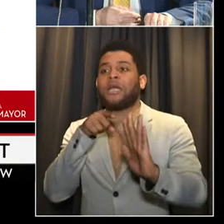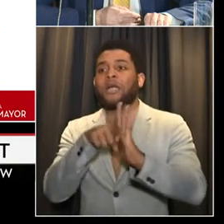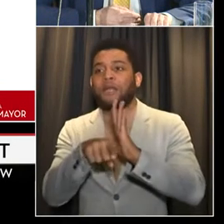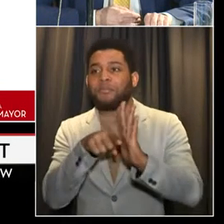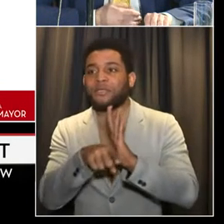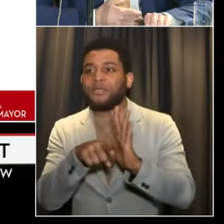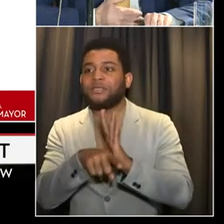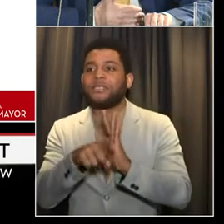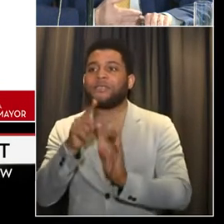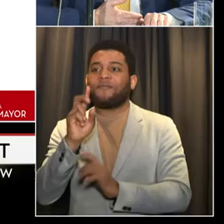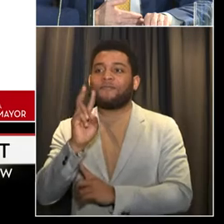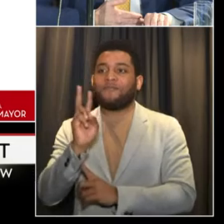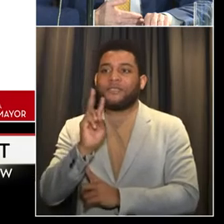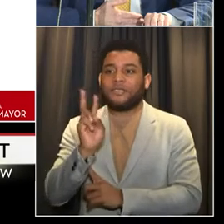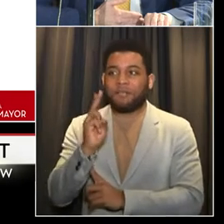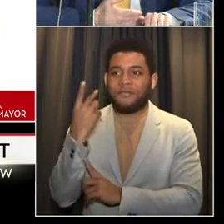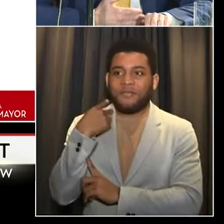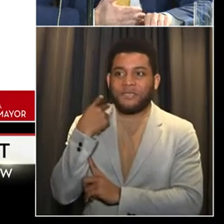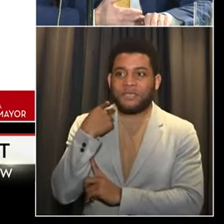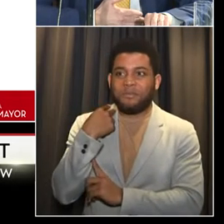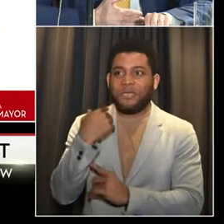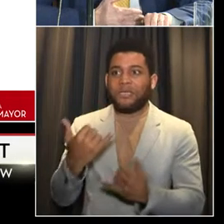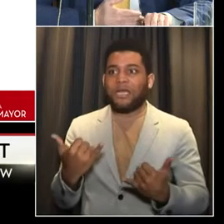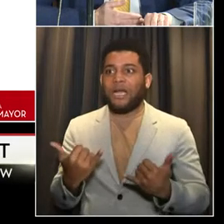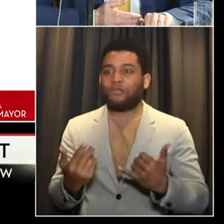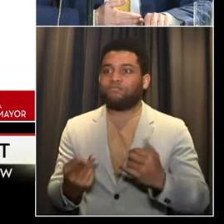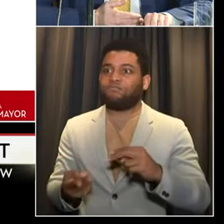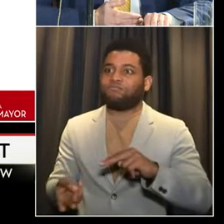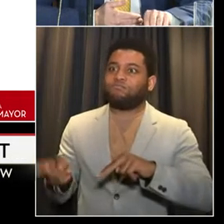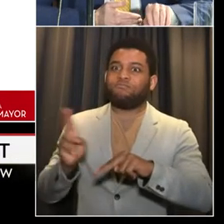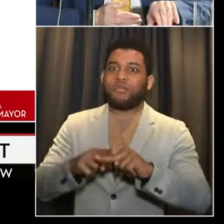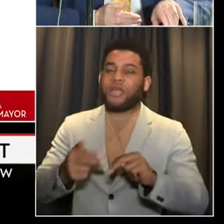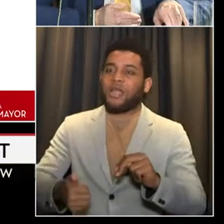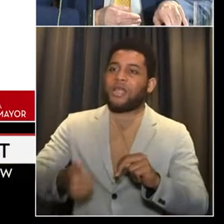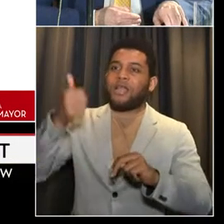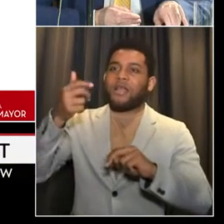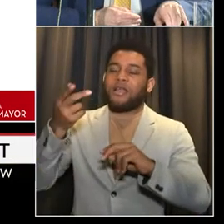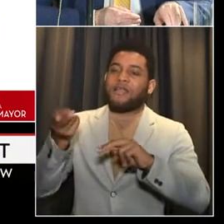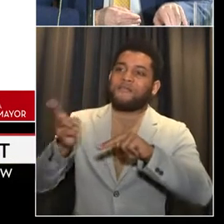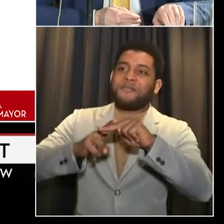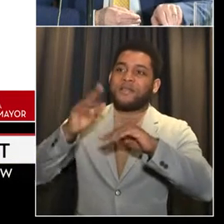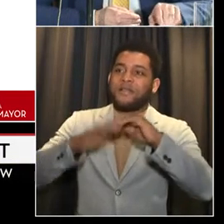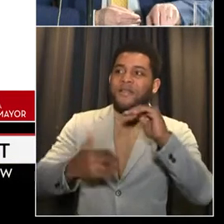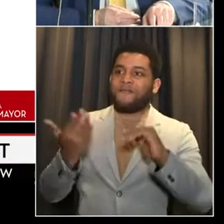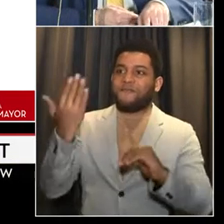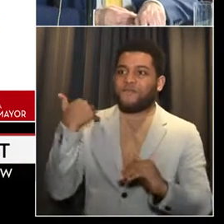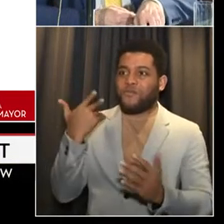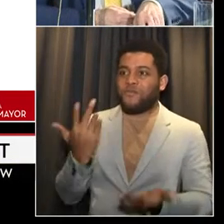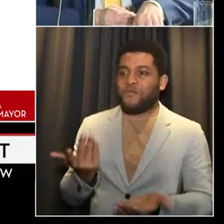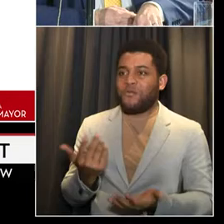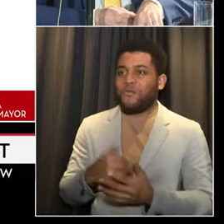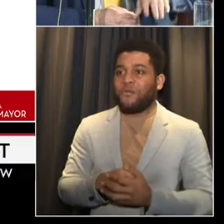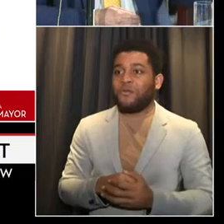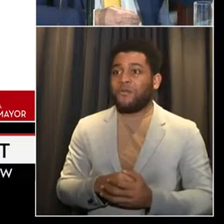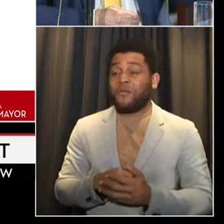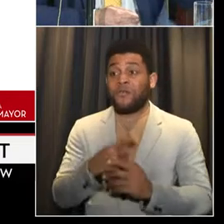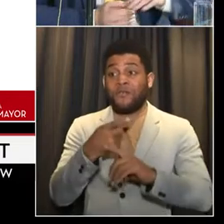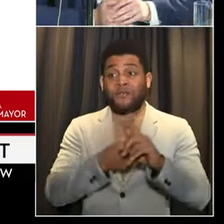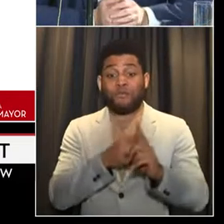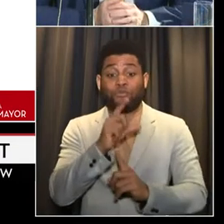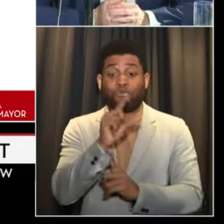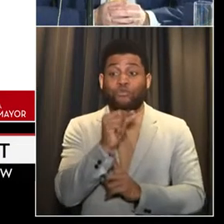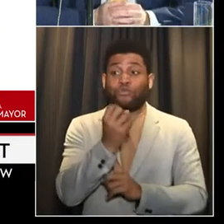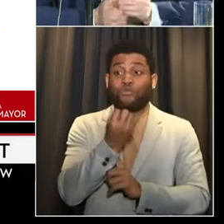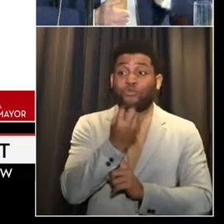it once was, and the increase is more rapid than the increase you've seen in adults. So in 2012, and this is really the second line